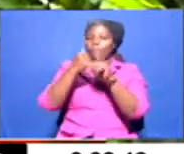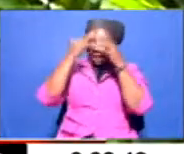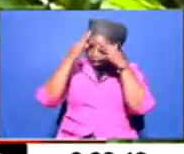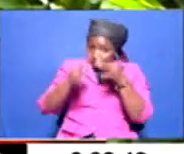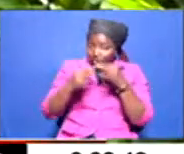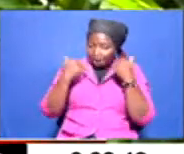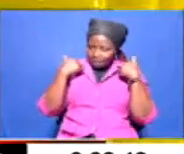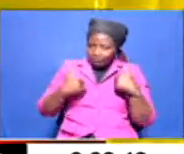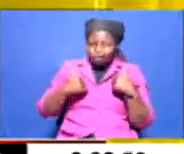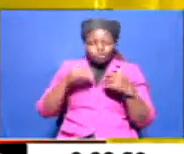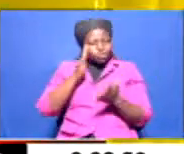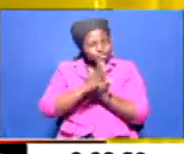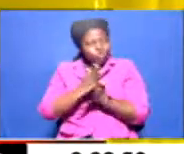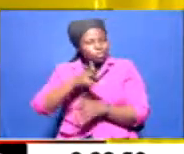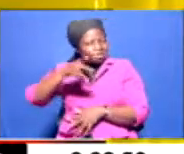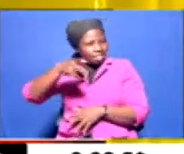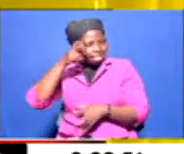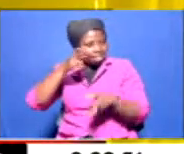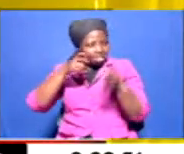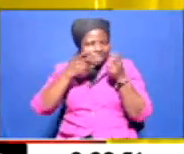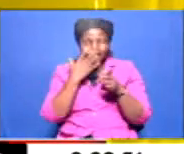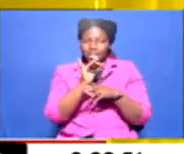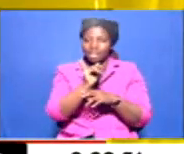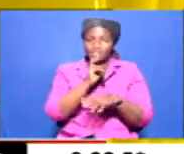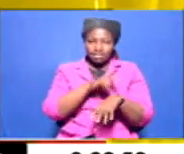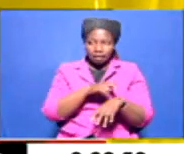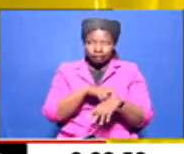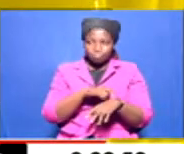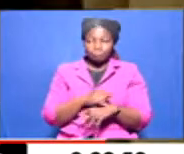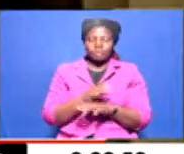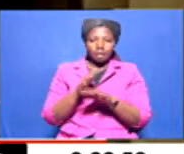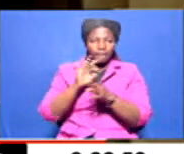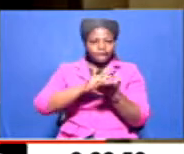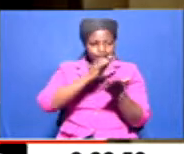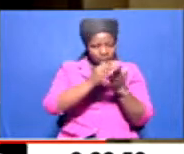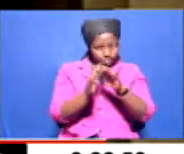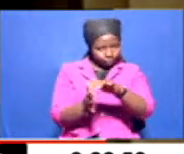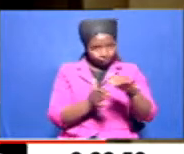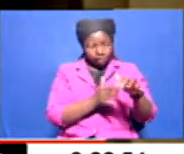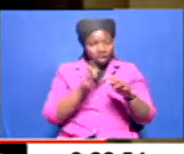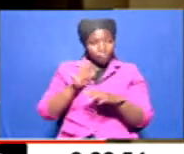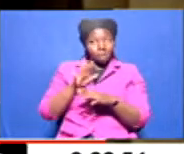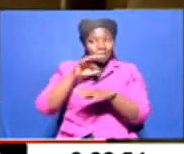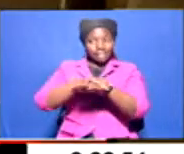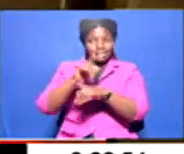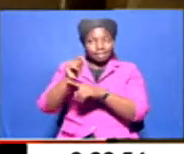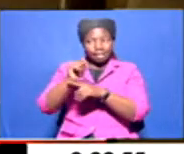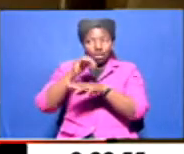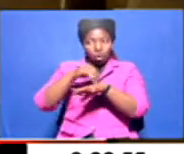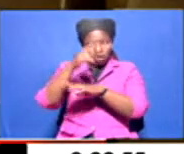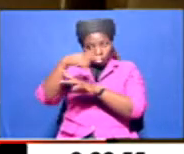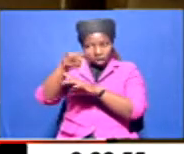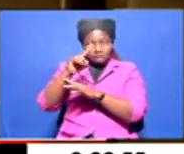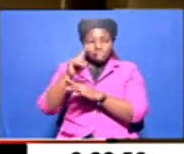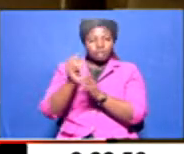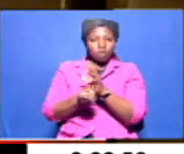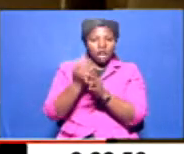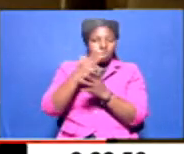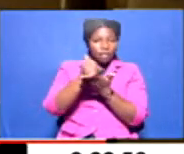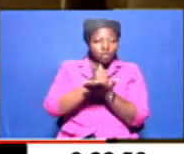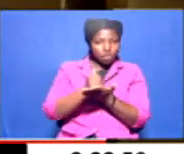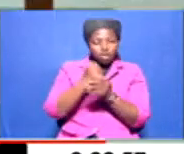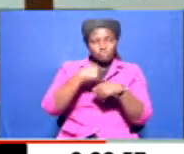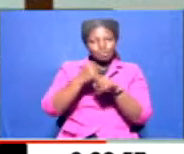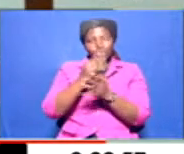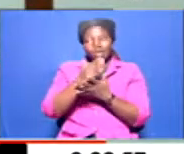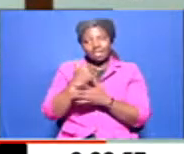heard at that time. Besides funding, women also receive training on proper coffee husbandry to ensure high quality